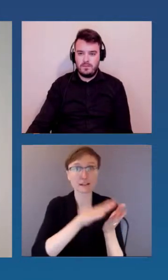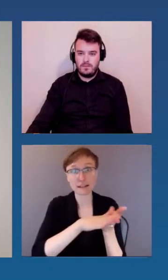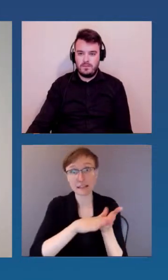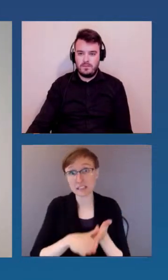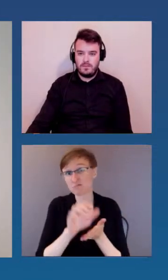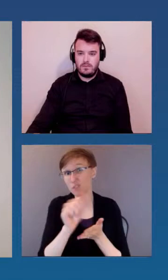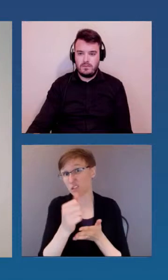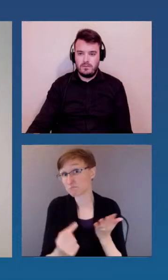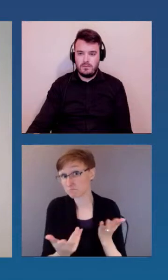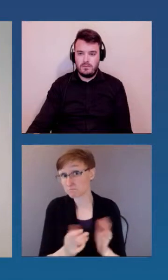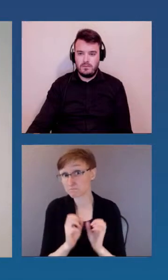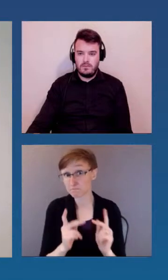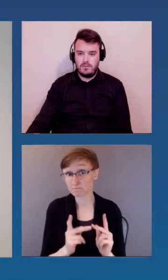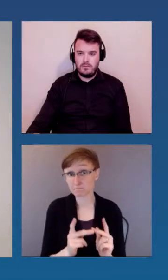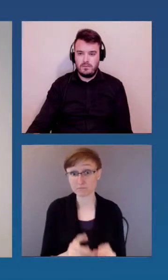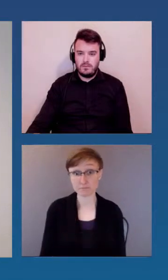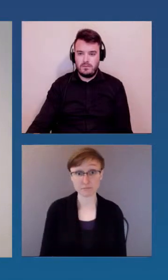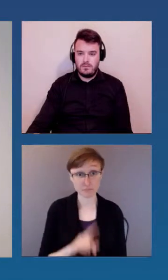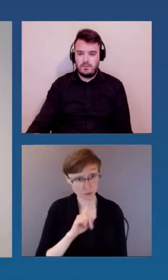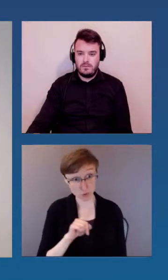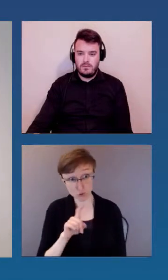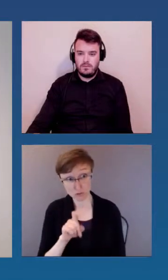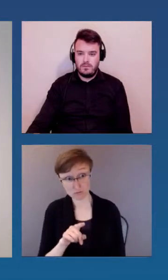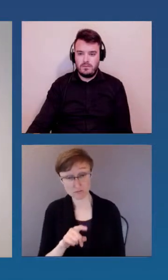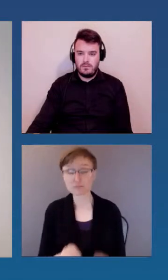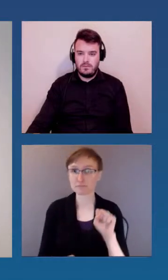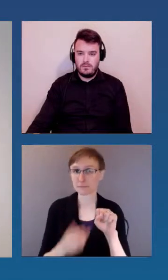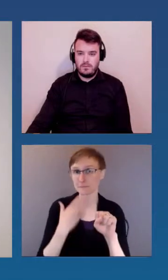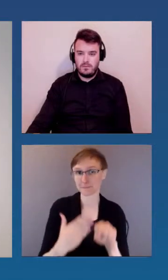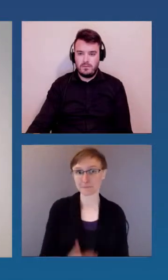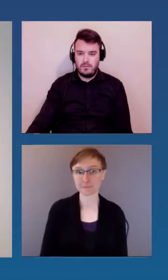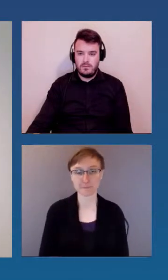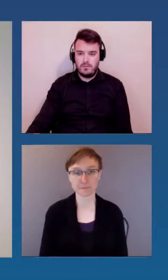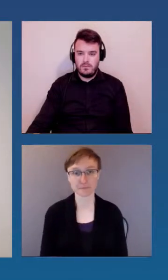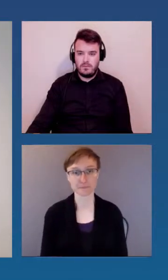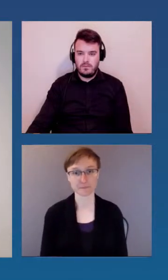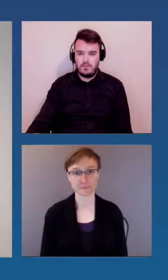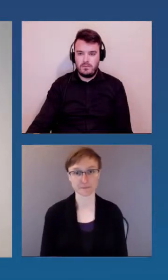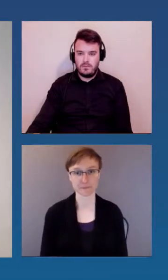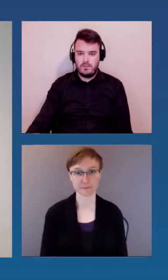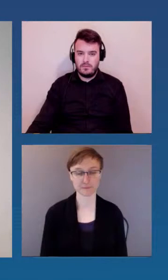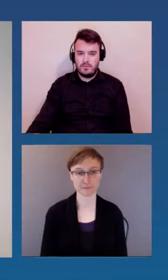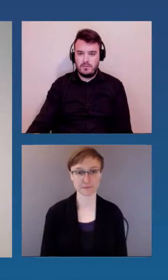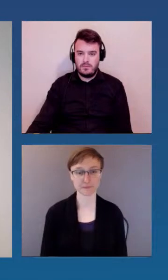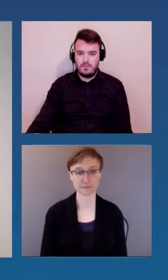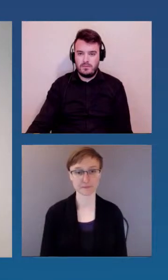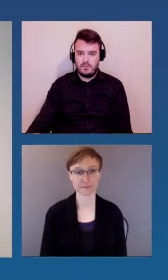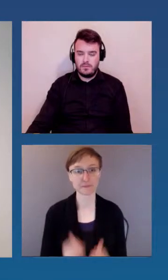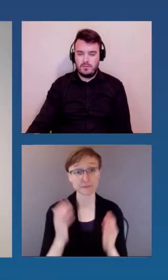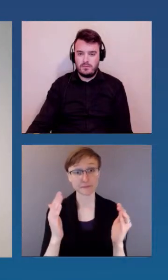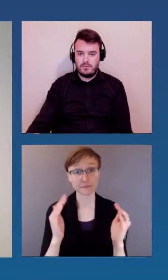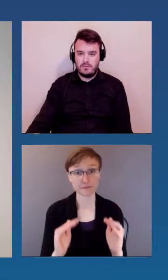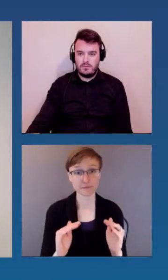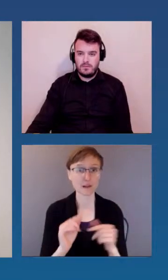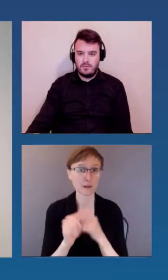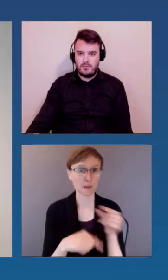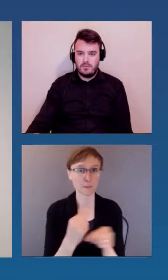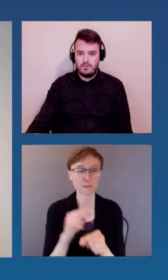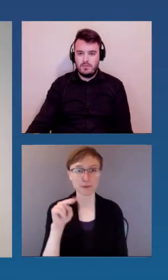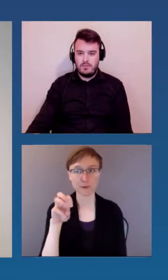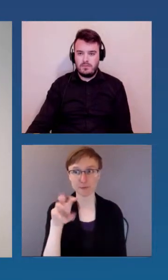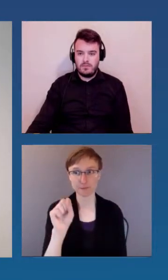close contacts should be very small. And if it's in a larger area